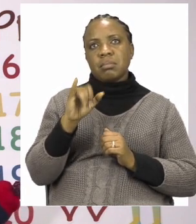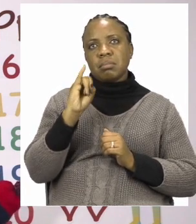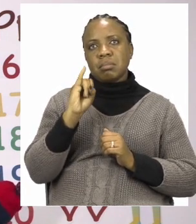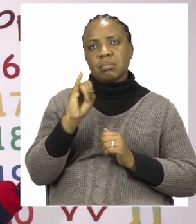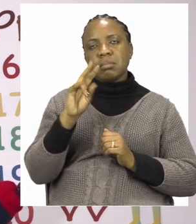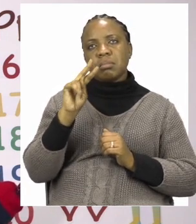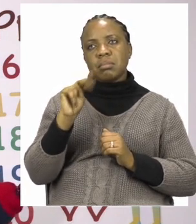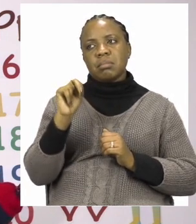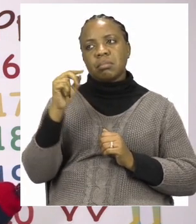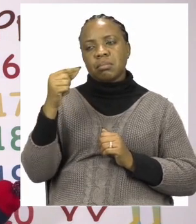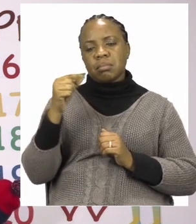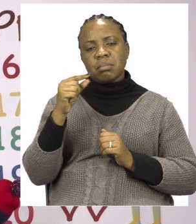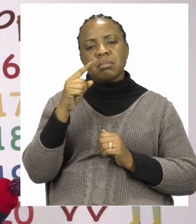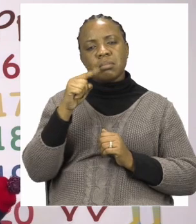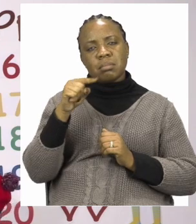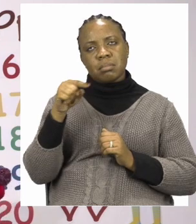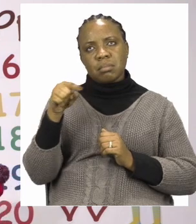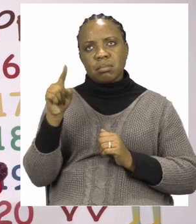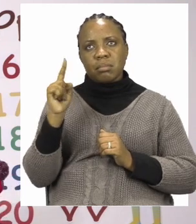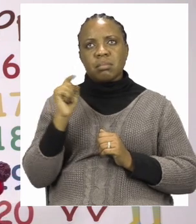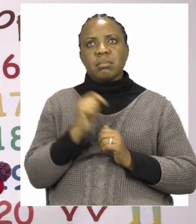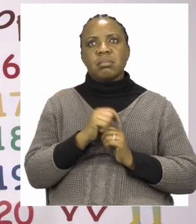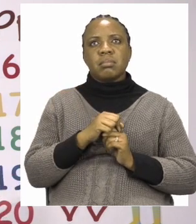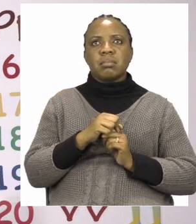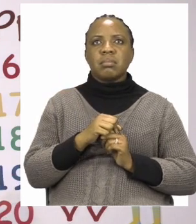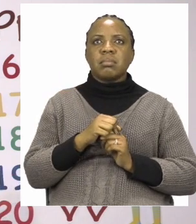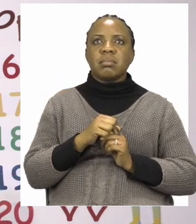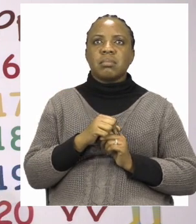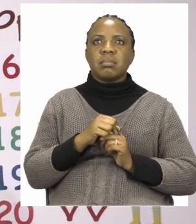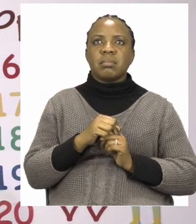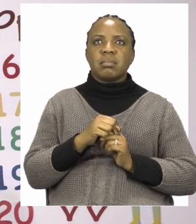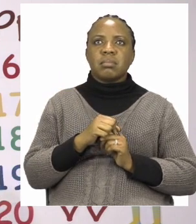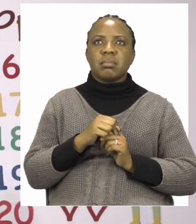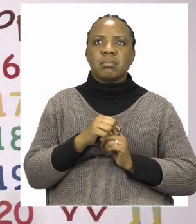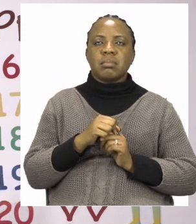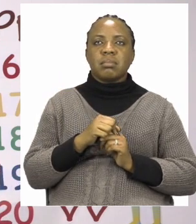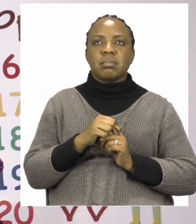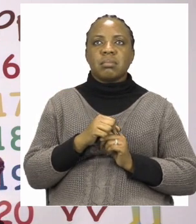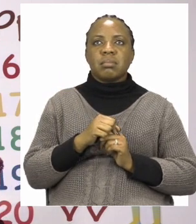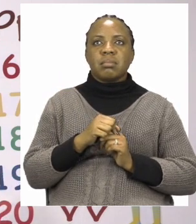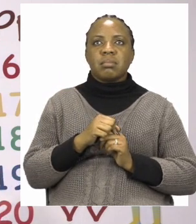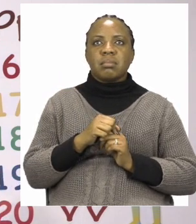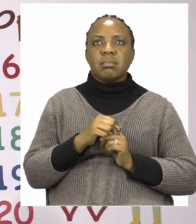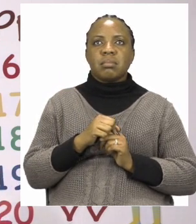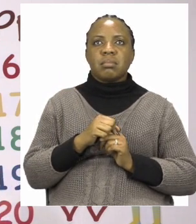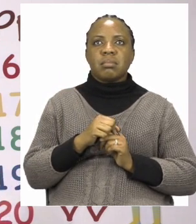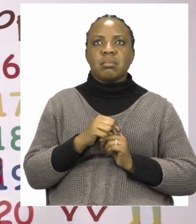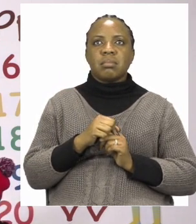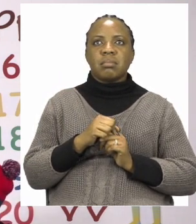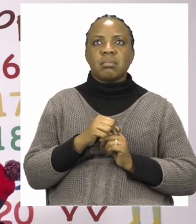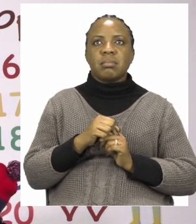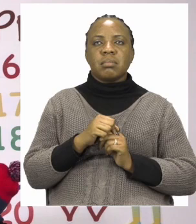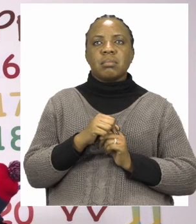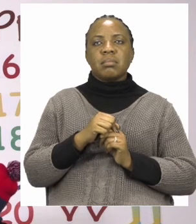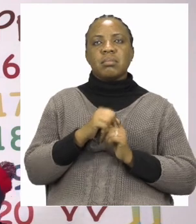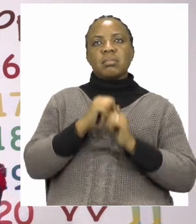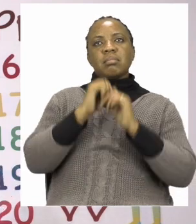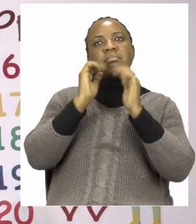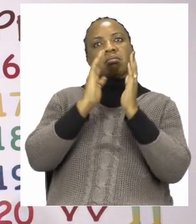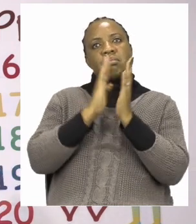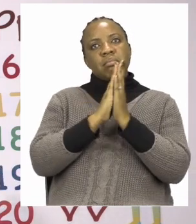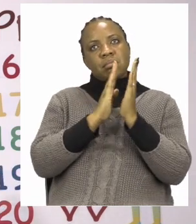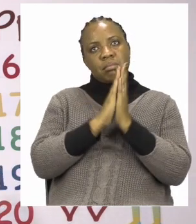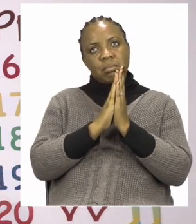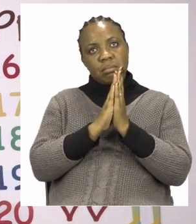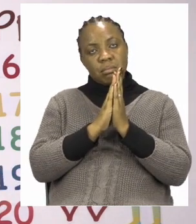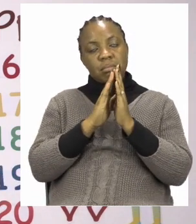I-N-G. There we go. Now it is spelled correctly. So make sure, boys and girls, that if you're using the